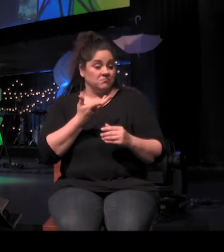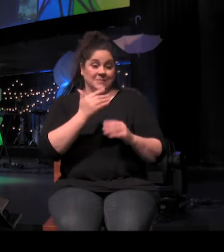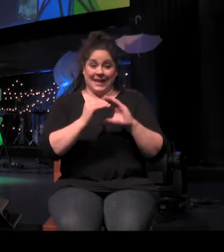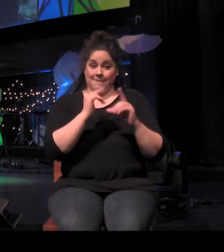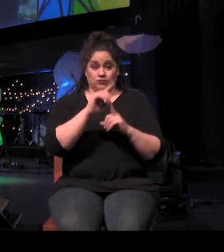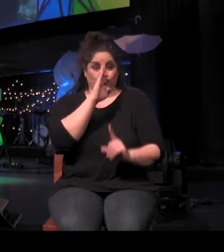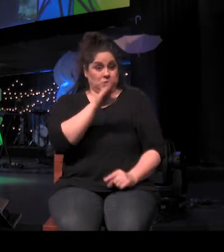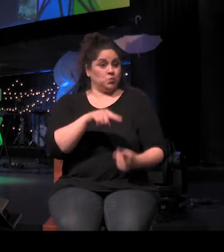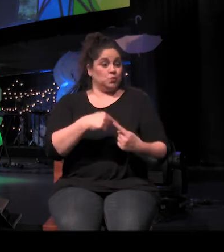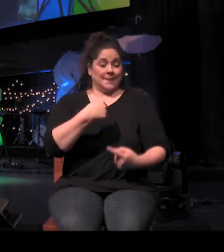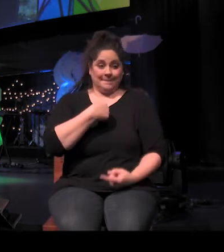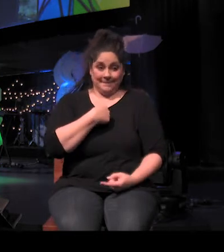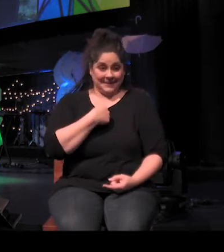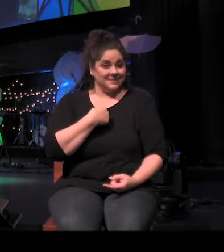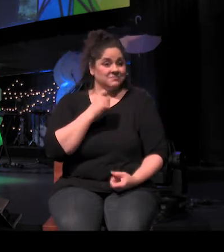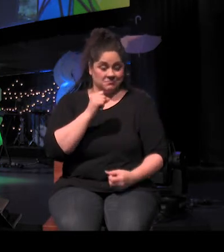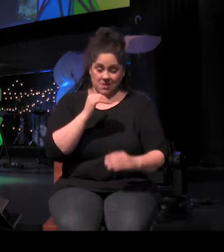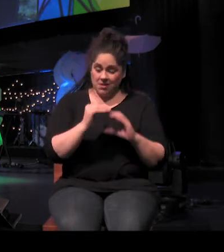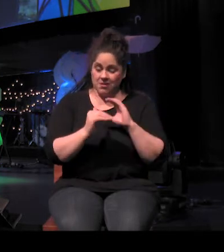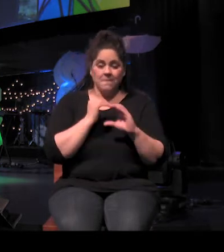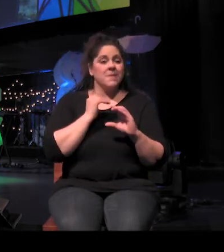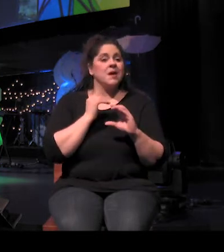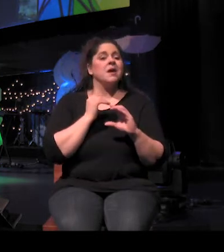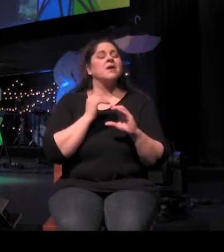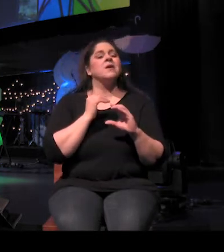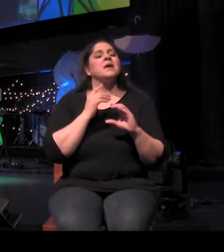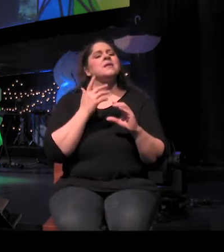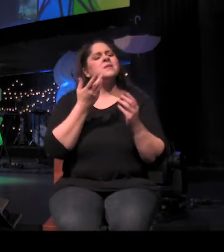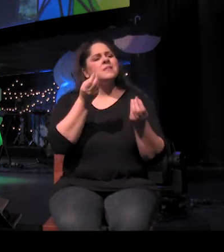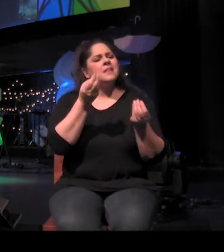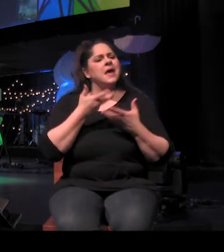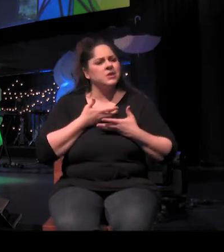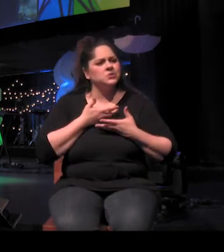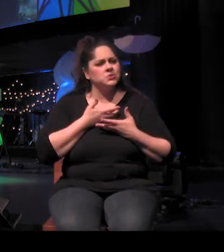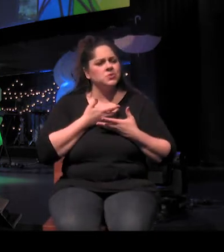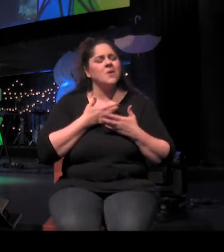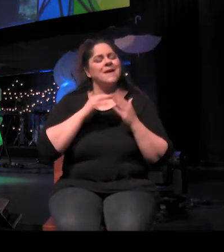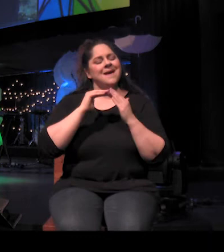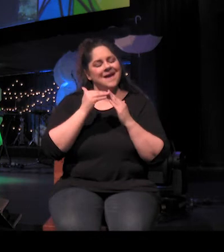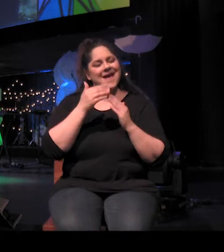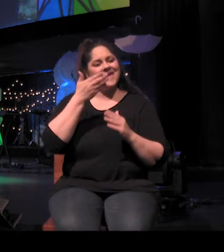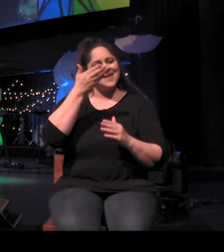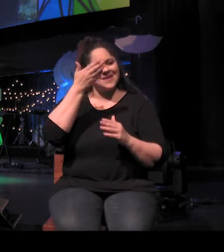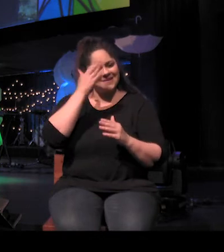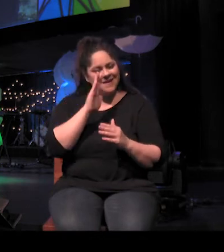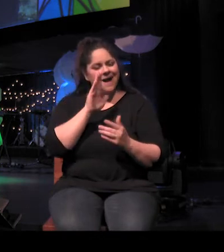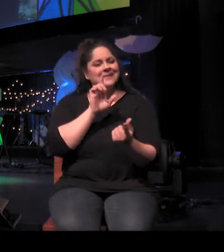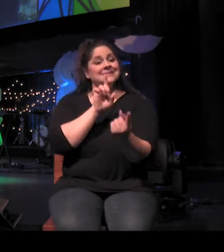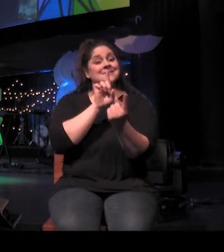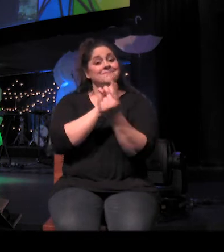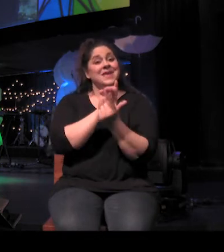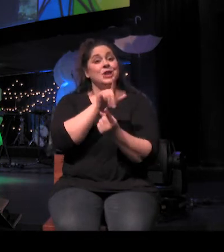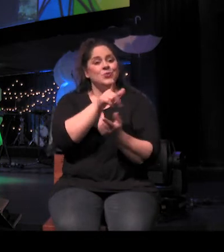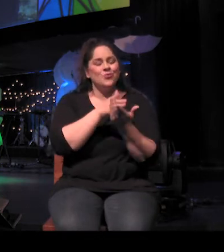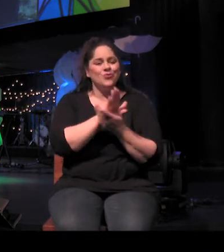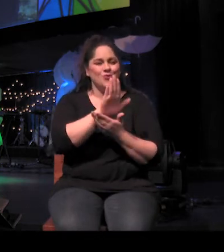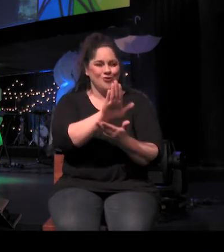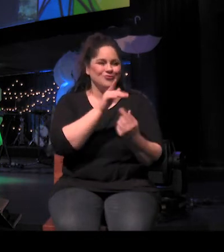at pastormatt@worshipcenter.org and let us know how God has been meeting you in your life as